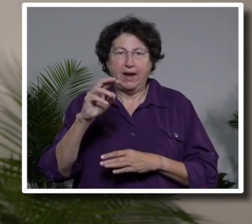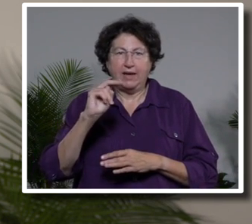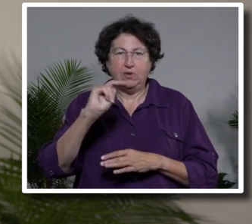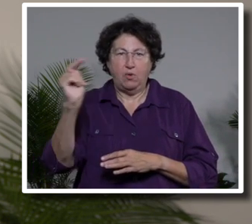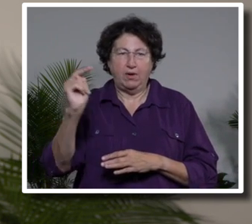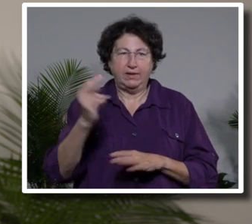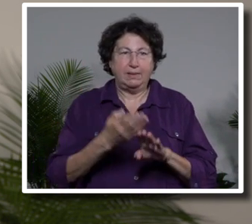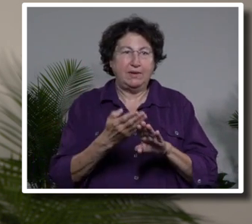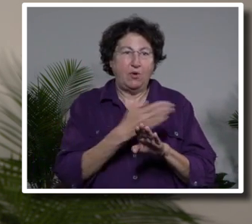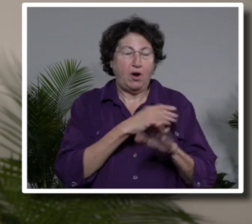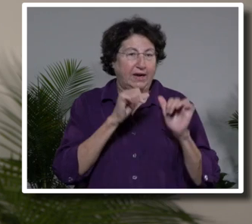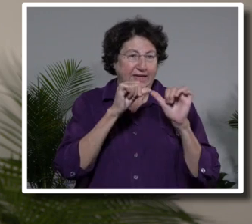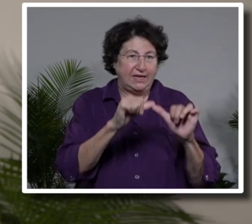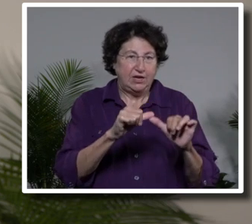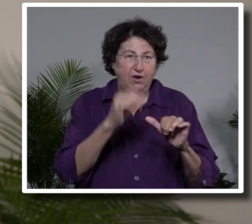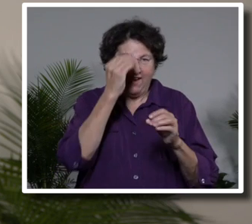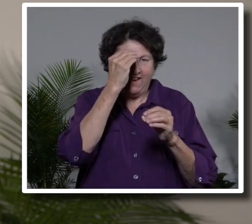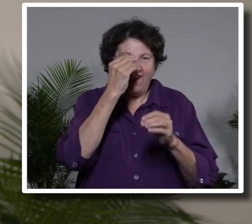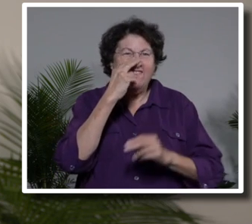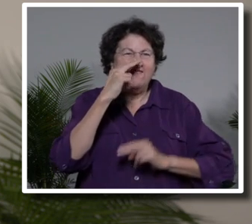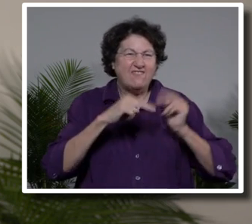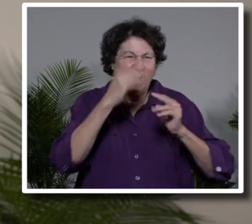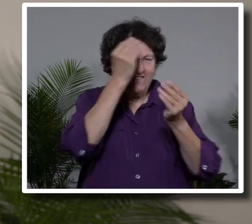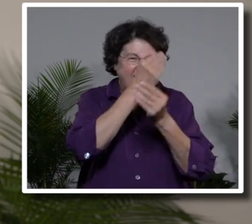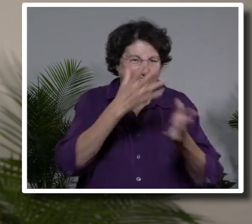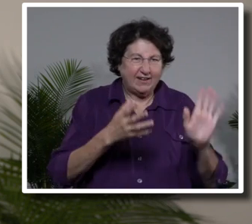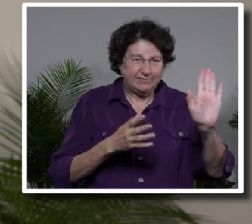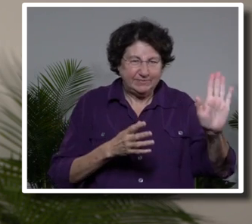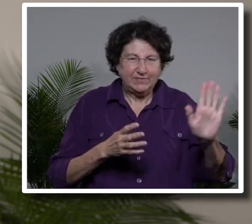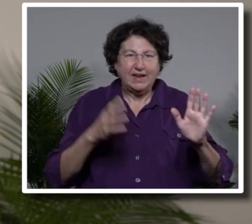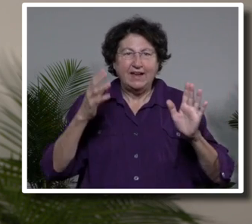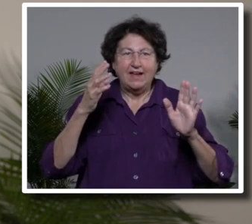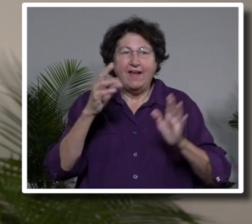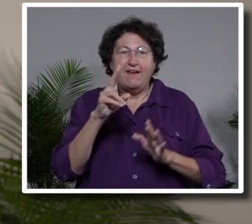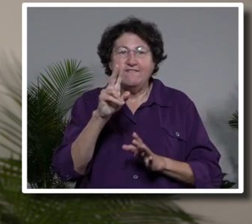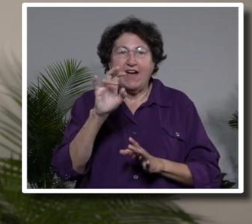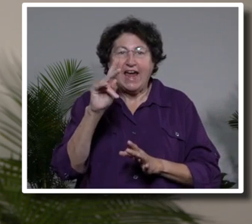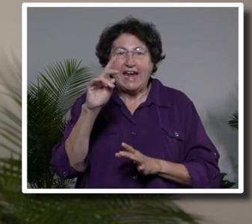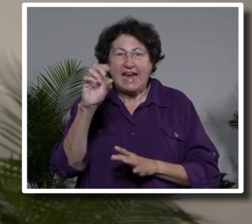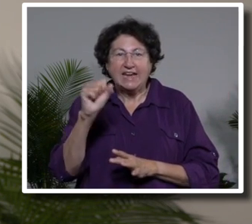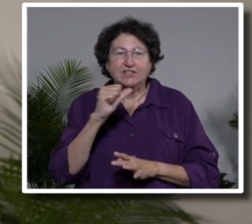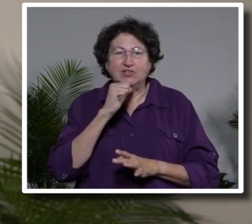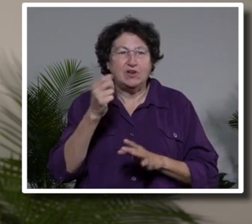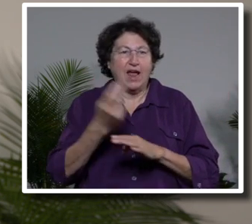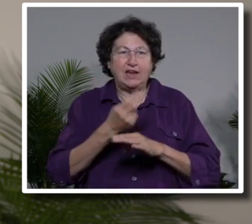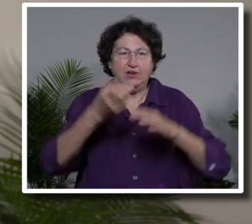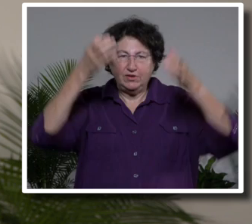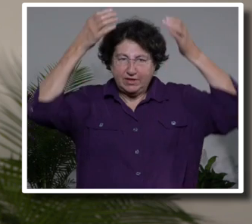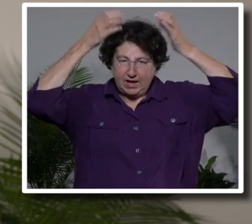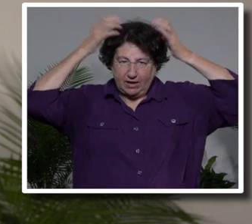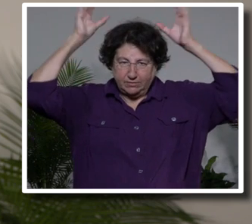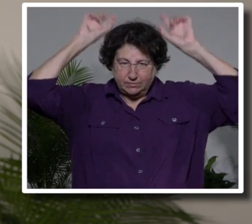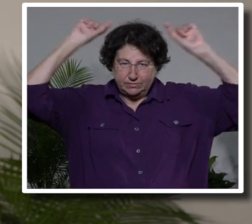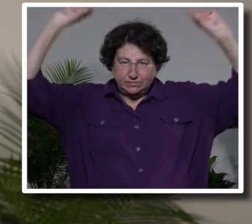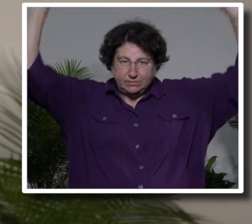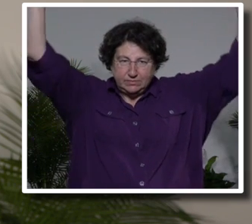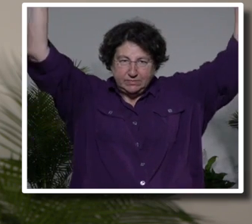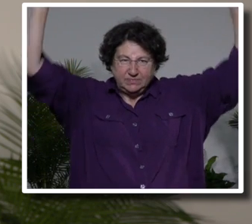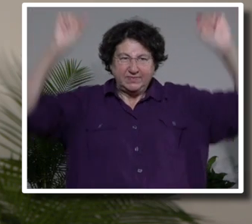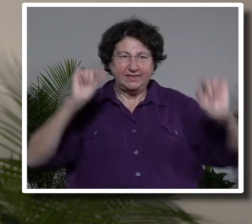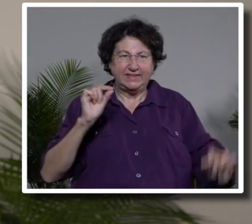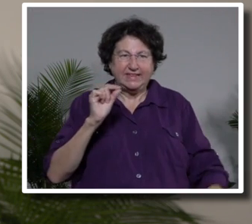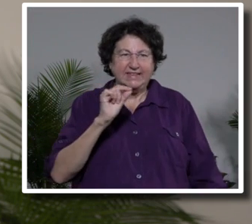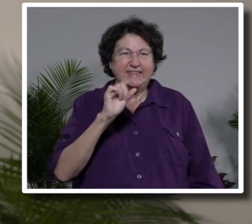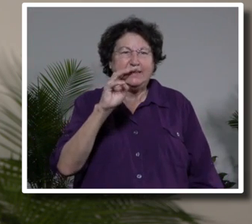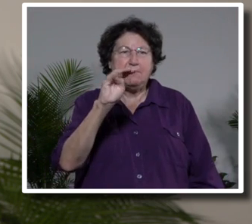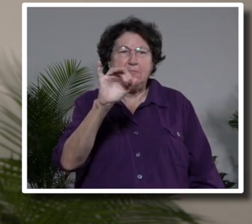fact. See, contrary to popular belief, Vikings did not wear horned helmets. That's just a myth. I